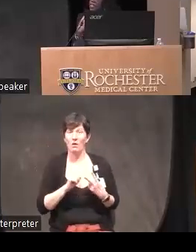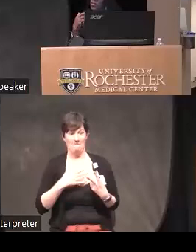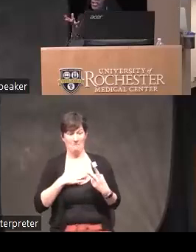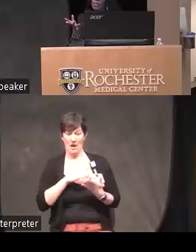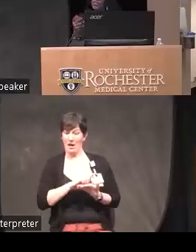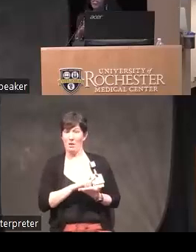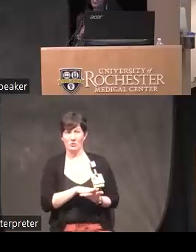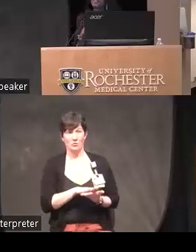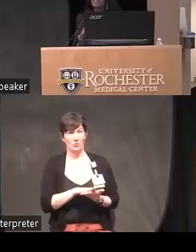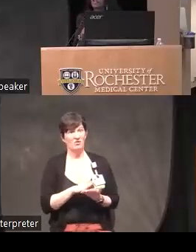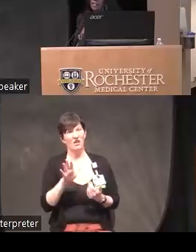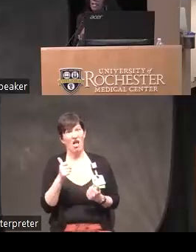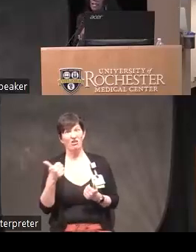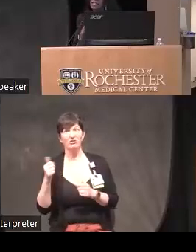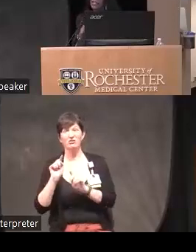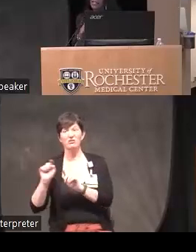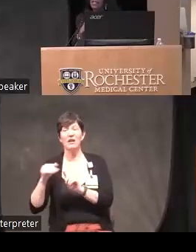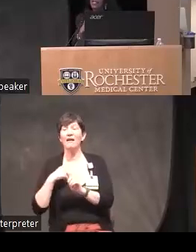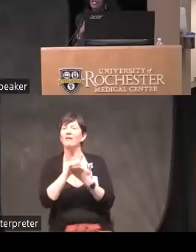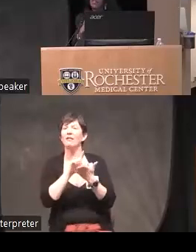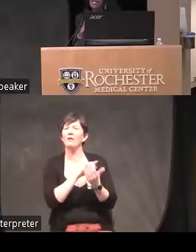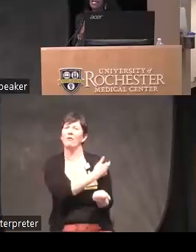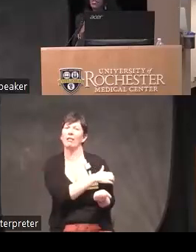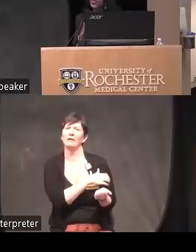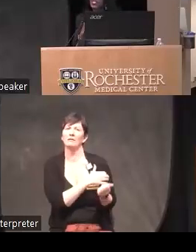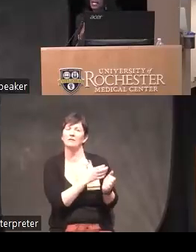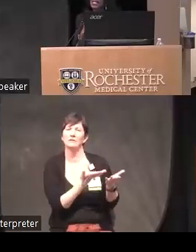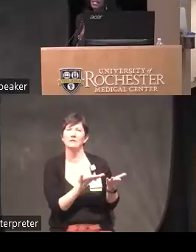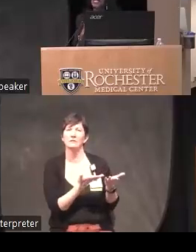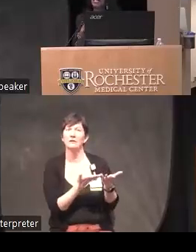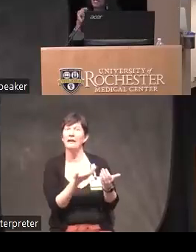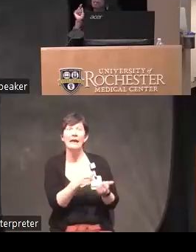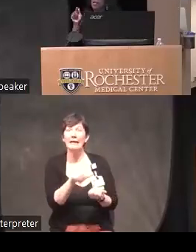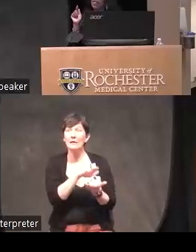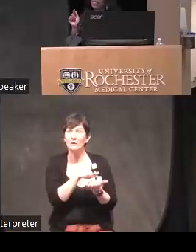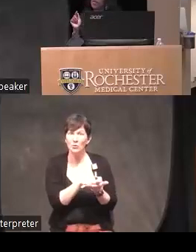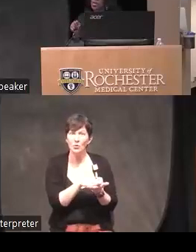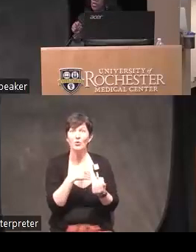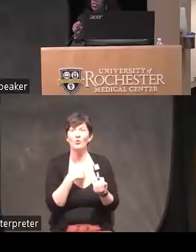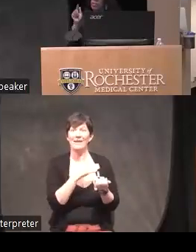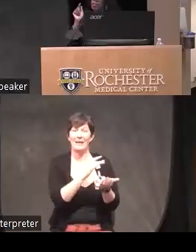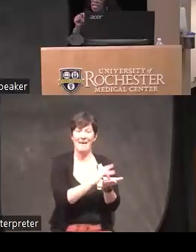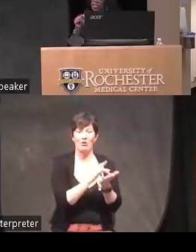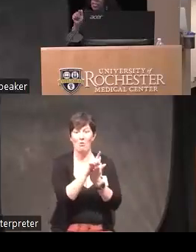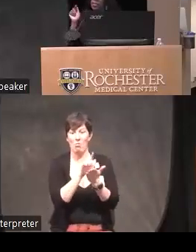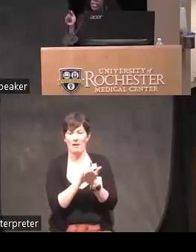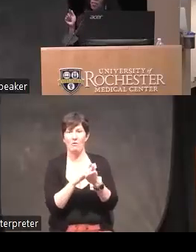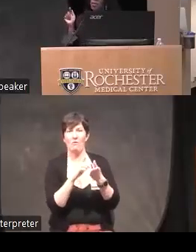law school and a number of law schools have legal clinics. Any school that has a clinic that has a medical legal partnership